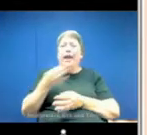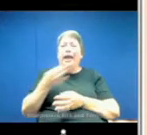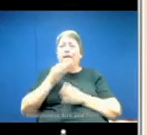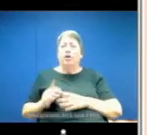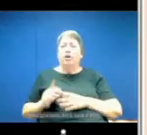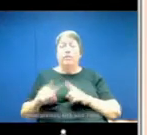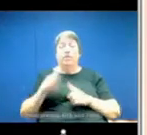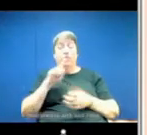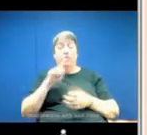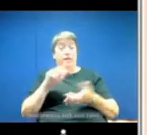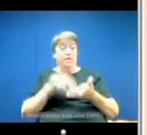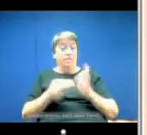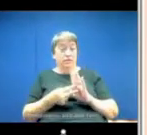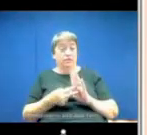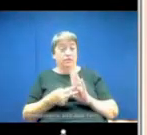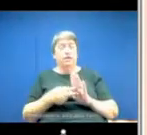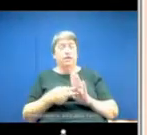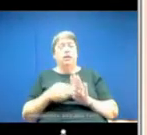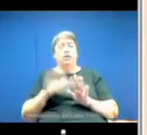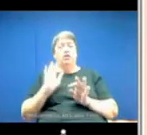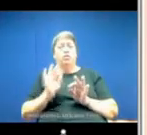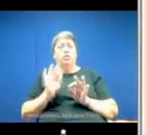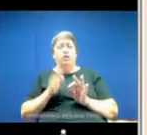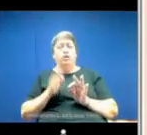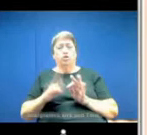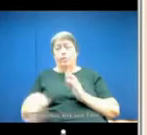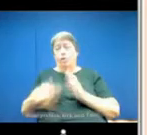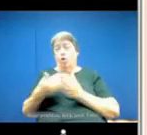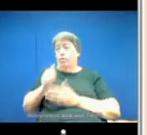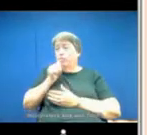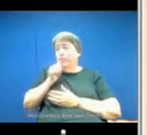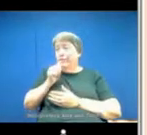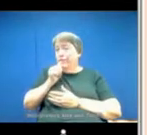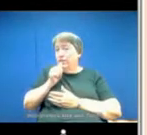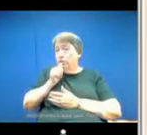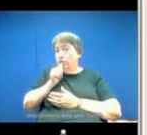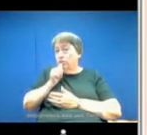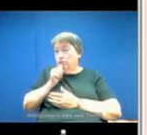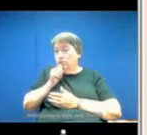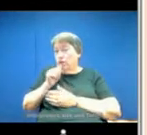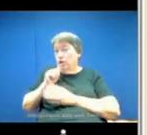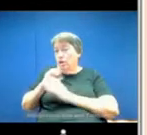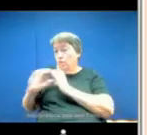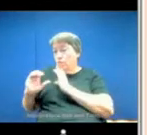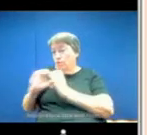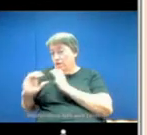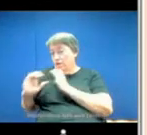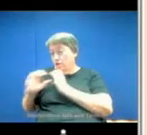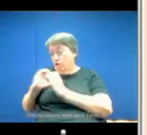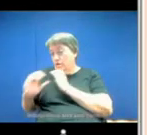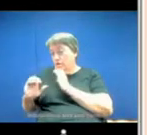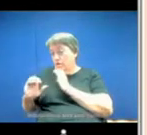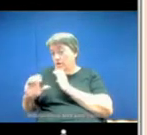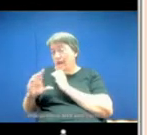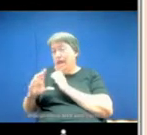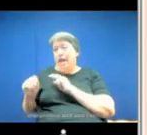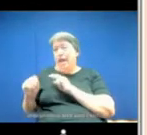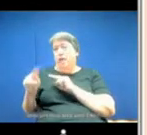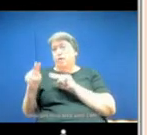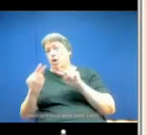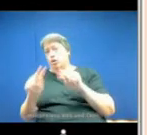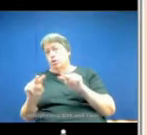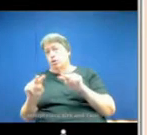is essentially to interpret all privileged communications and to monitor the proceedings interpreters for